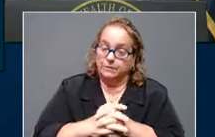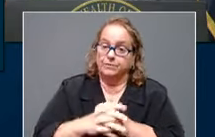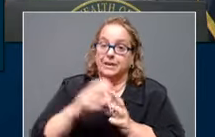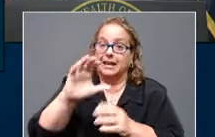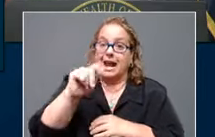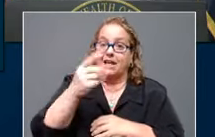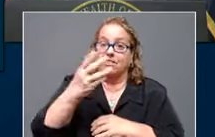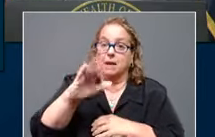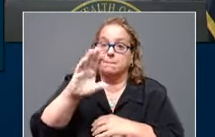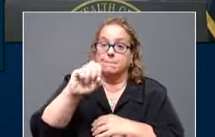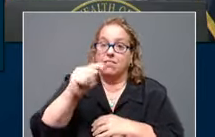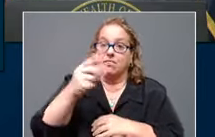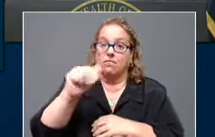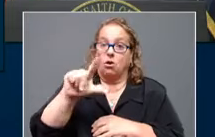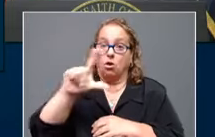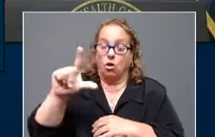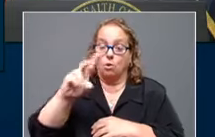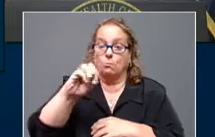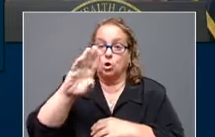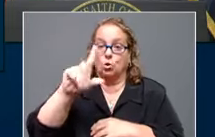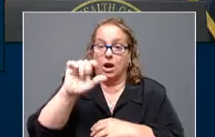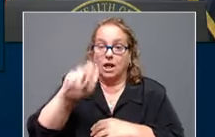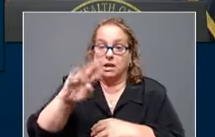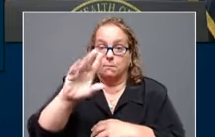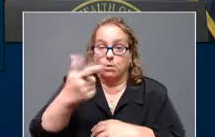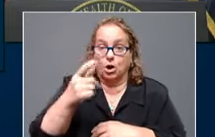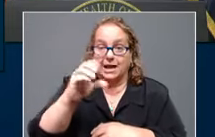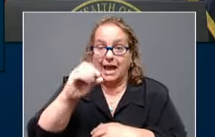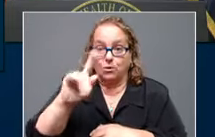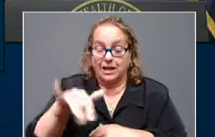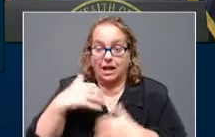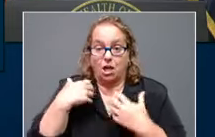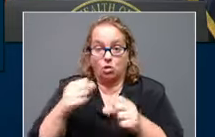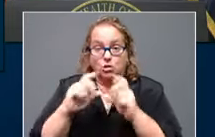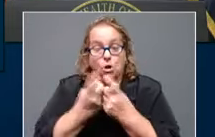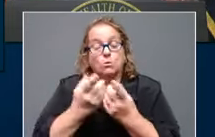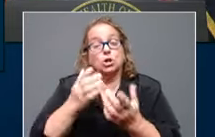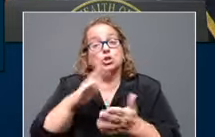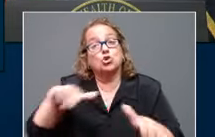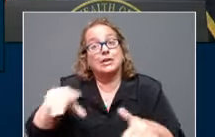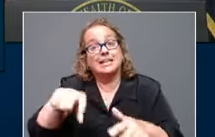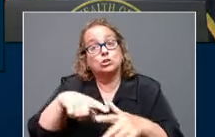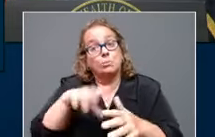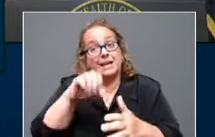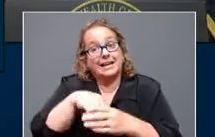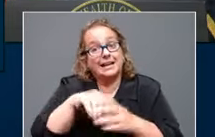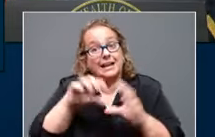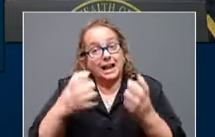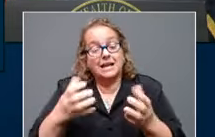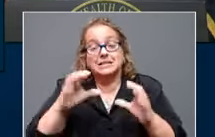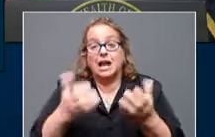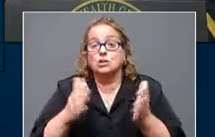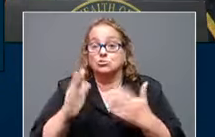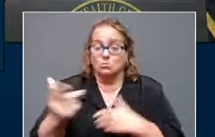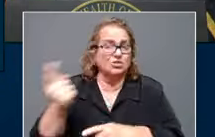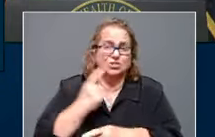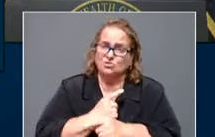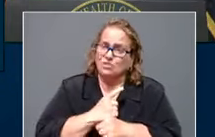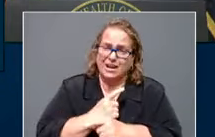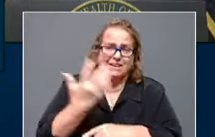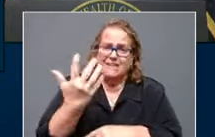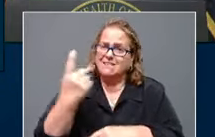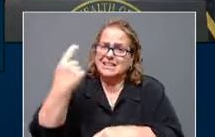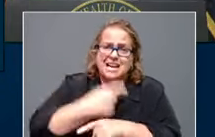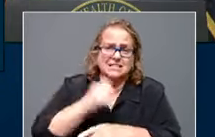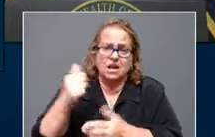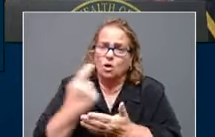supportive. Let's look at Debbie Miller from Lawrence County Health Department. We're moving all around the state. Since our children under 12 are not eligible for the vaccine,